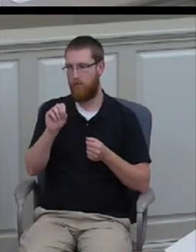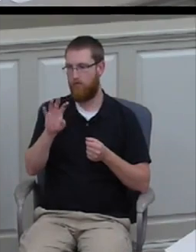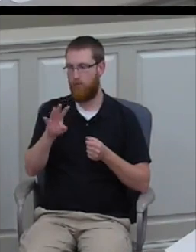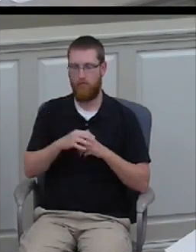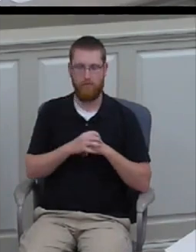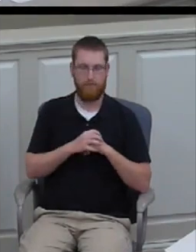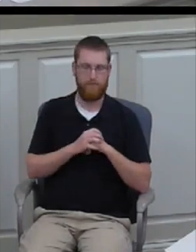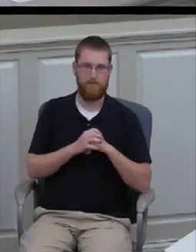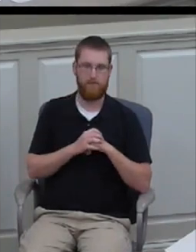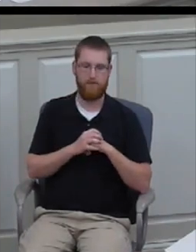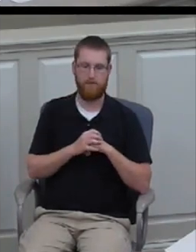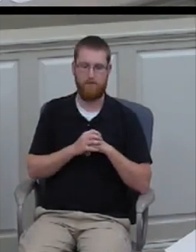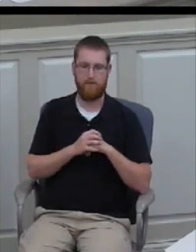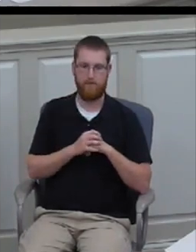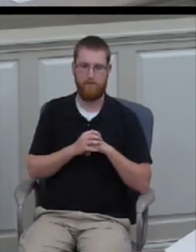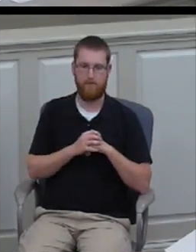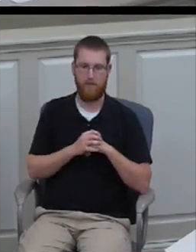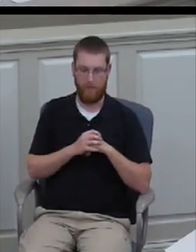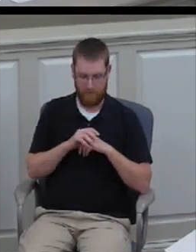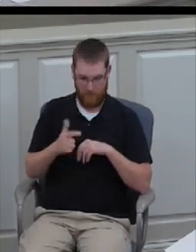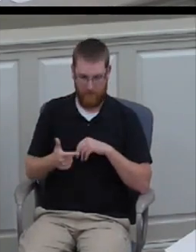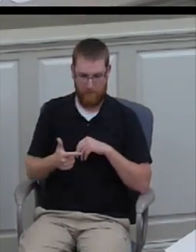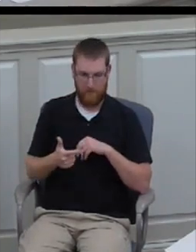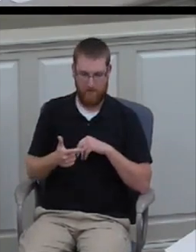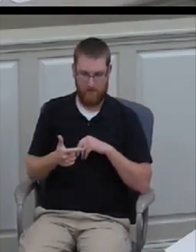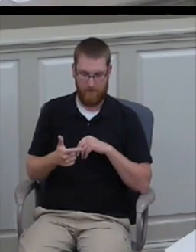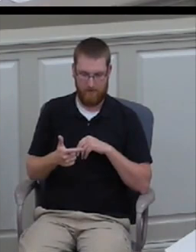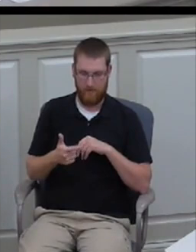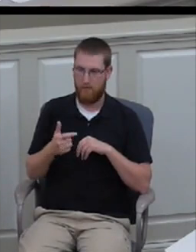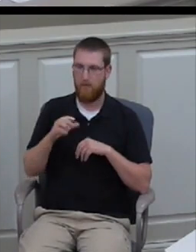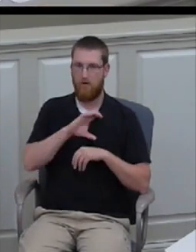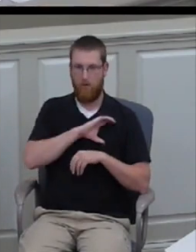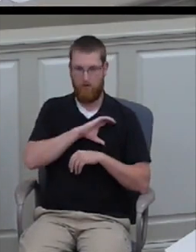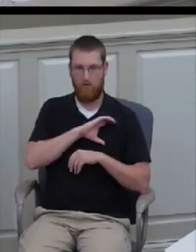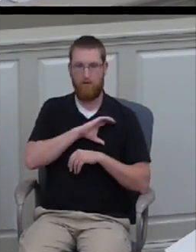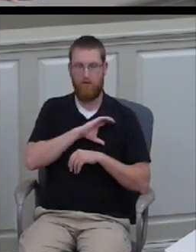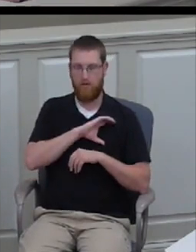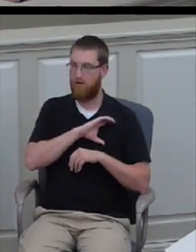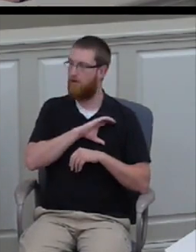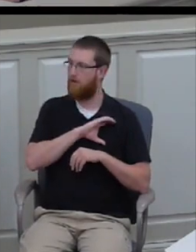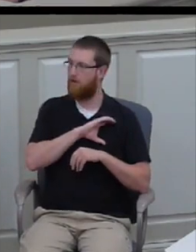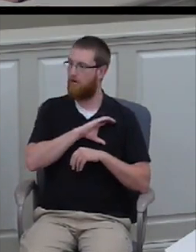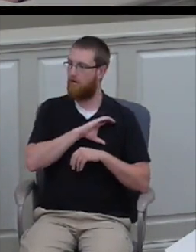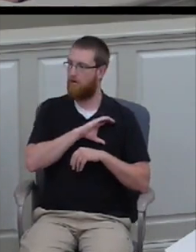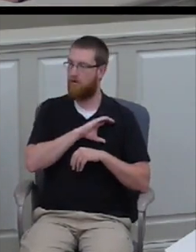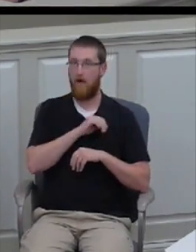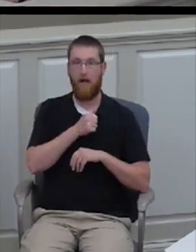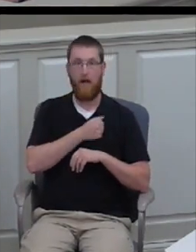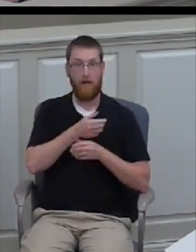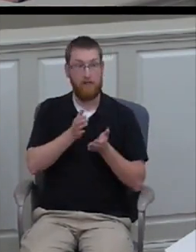2019-05-1304. Thank you, Commissioner Terry. Is there a second? Second. Thank you, Commissioner Cottle. Is this in the